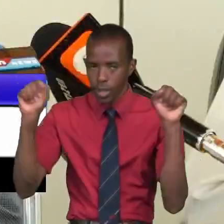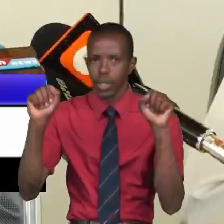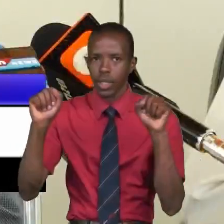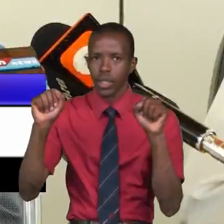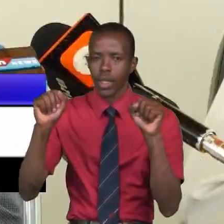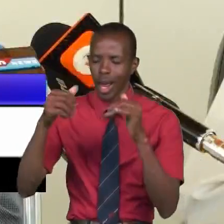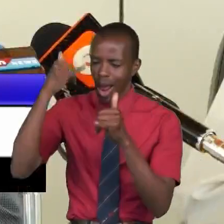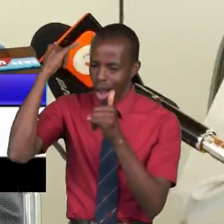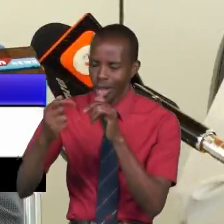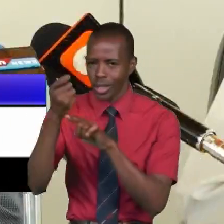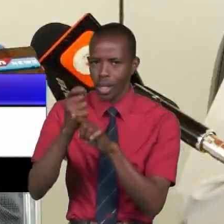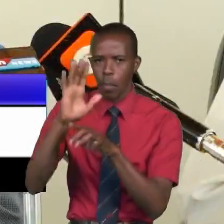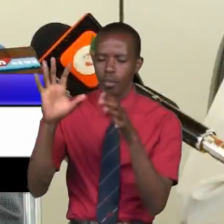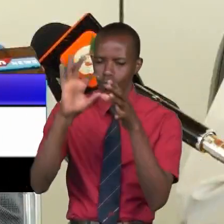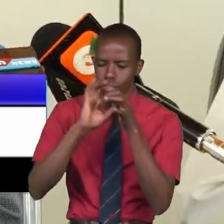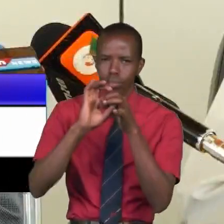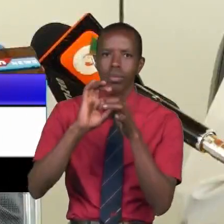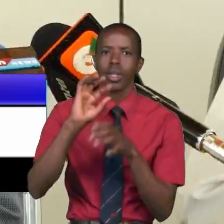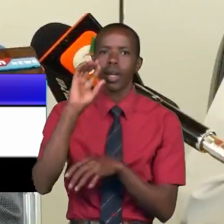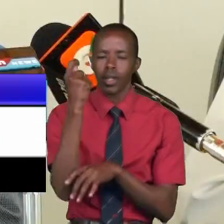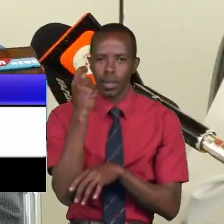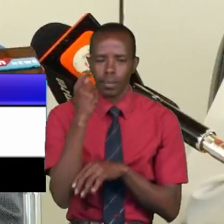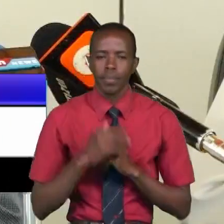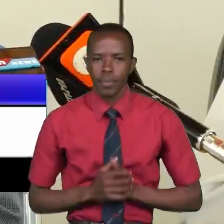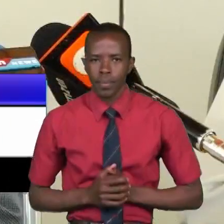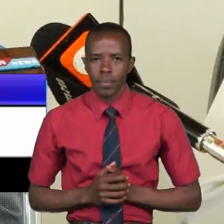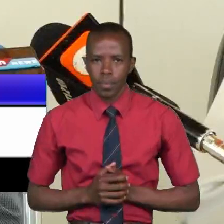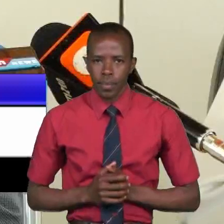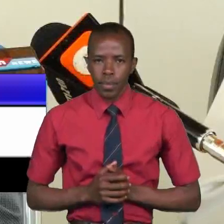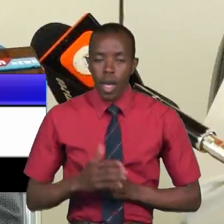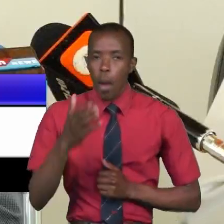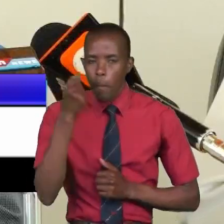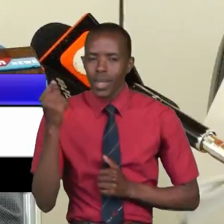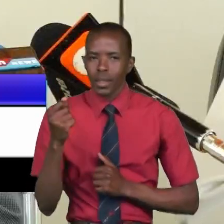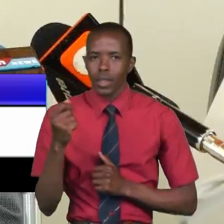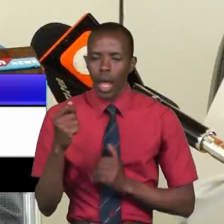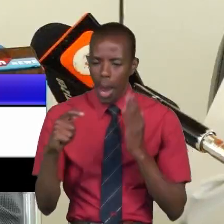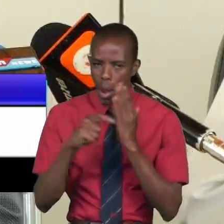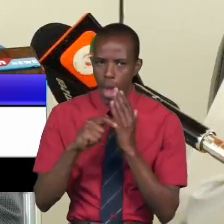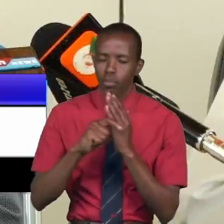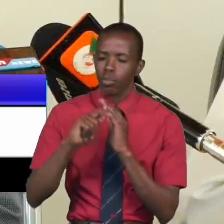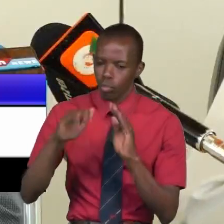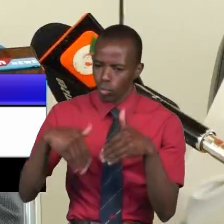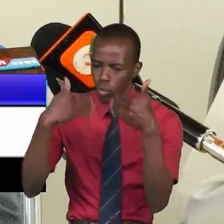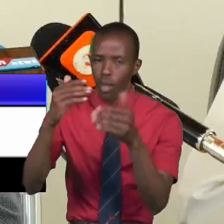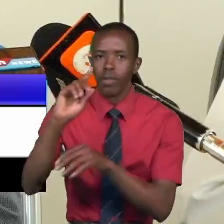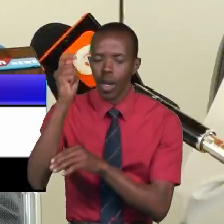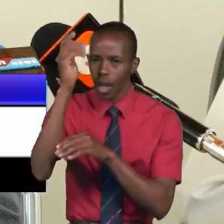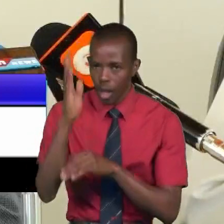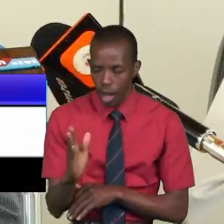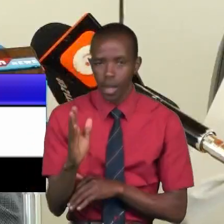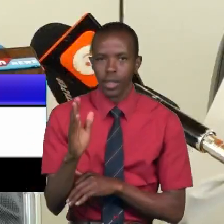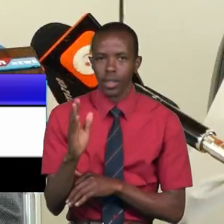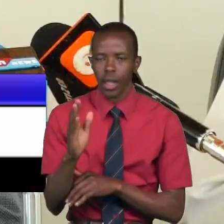in his last term, to unite the country. The best legacy to Kenyans